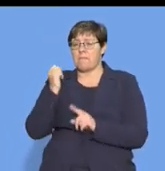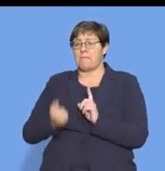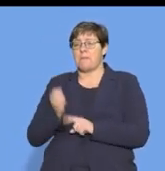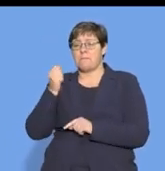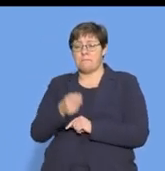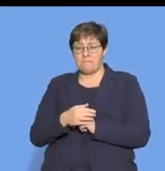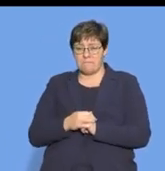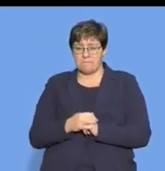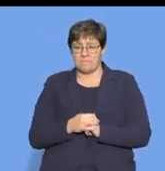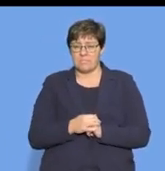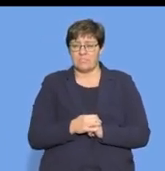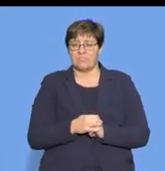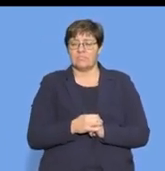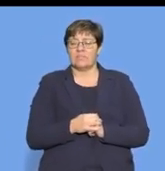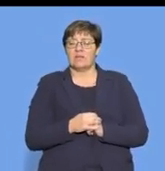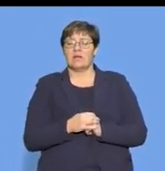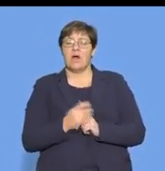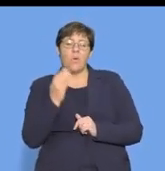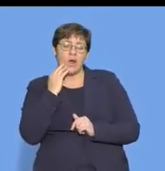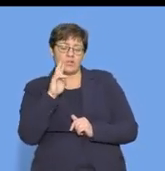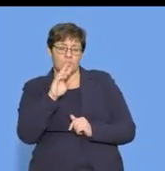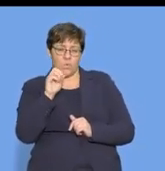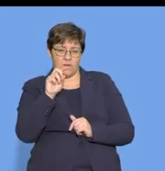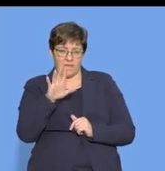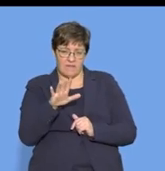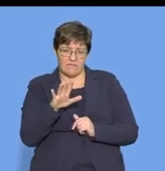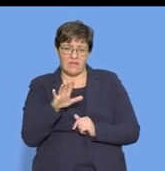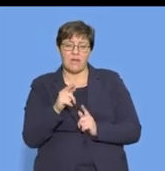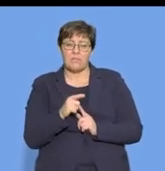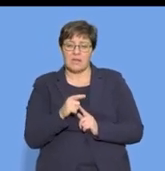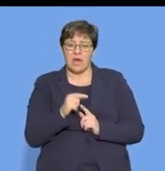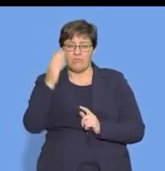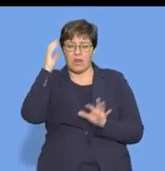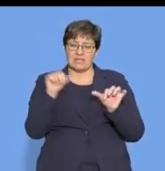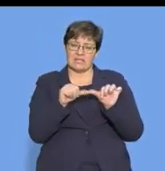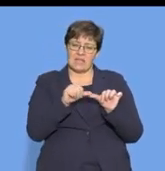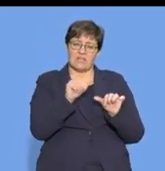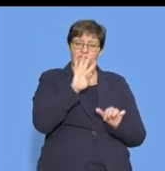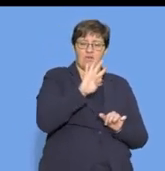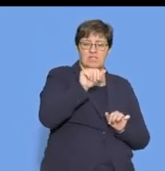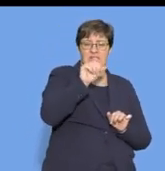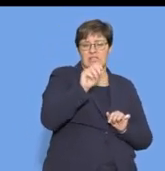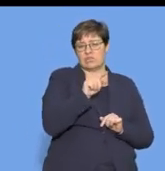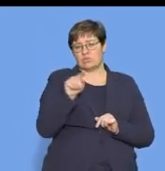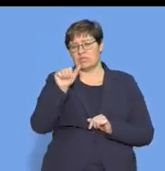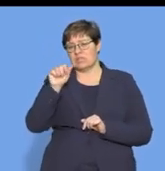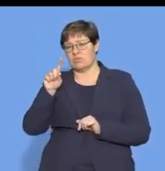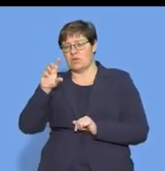big. It's slightly larger than Australopithecus, but it's still only